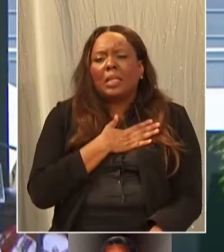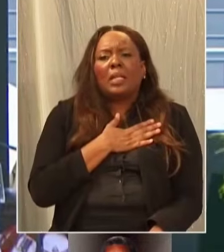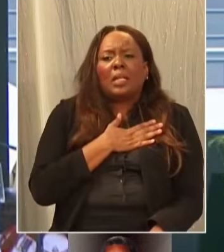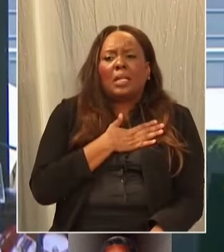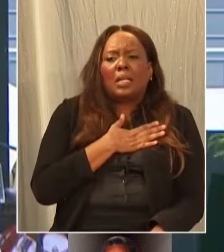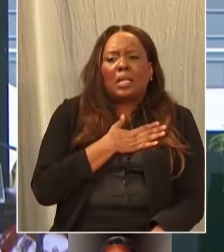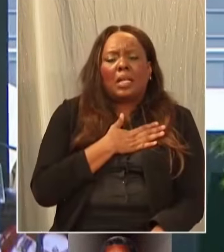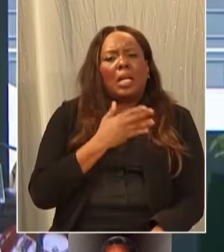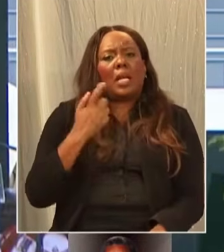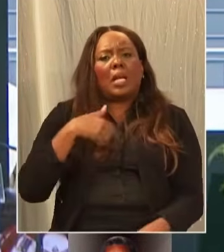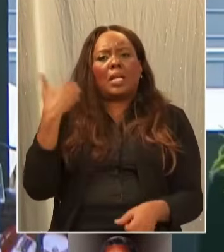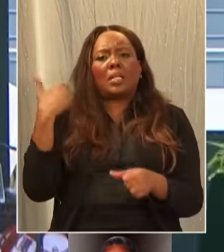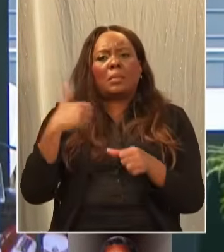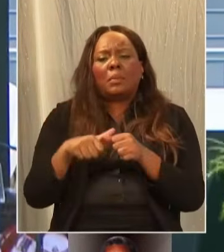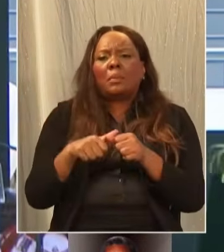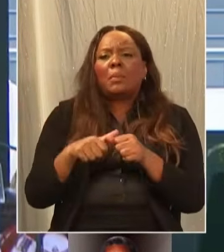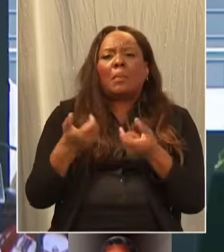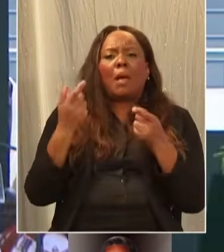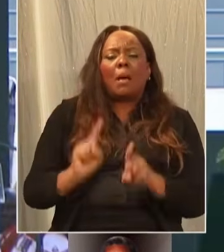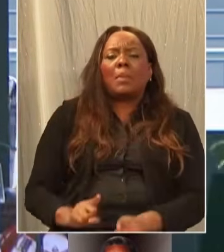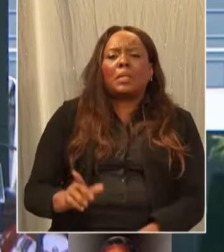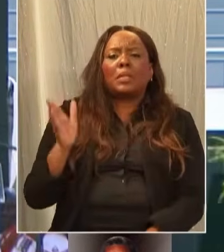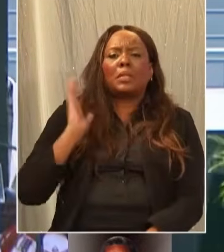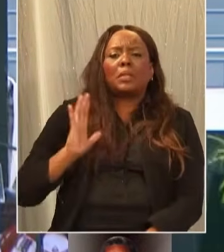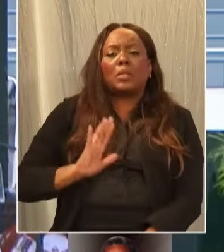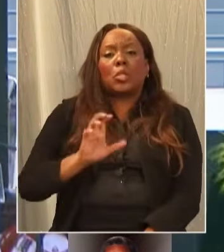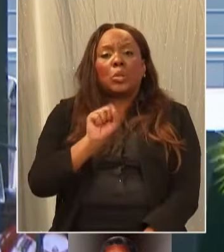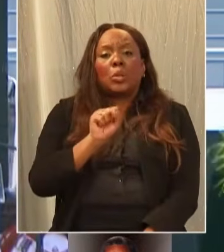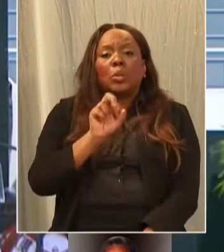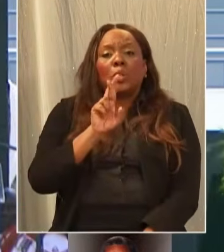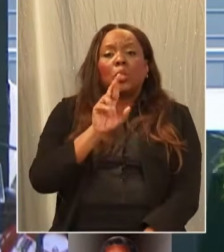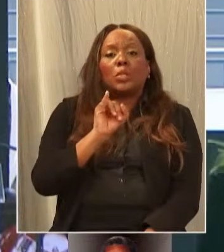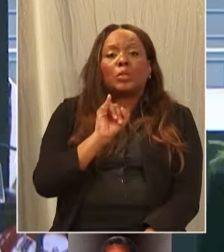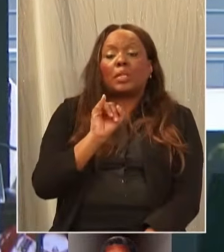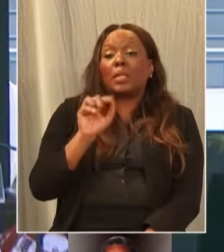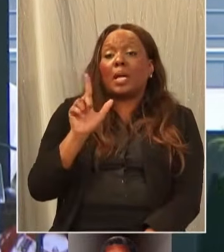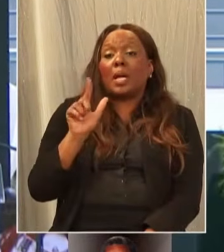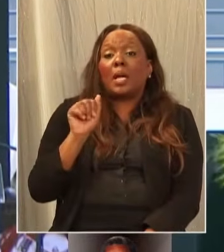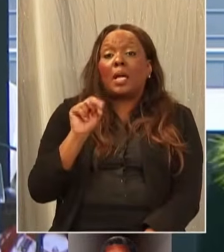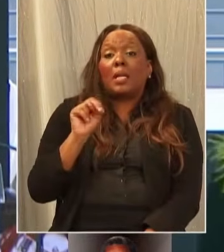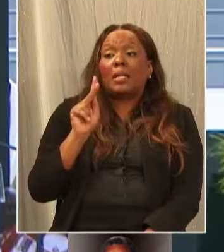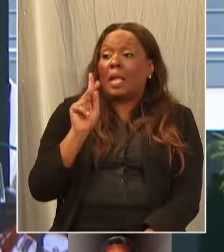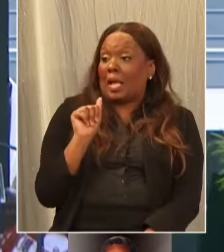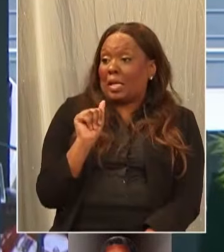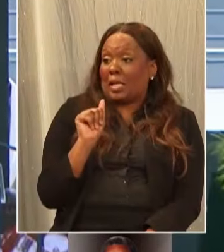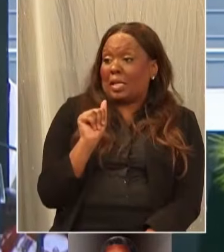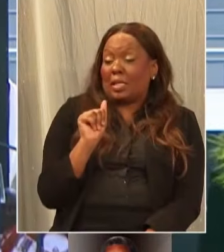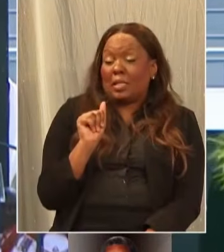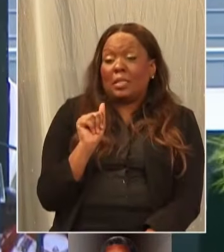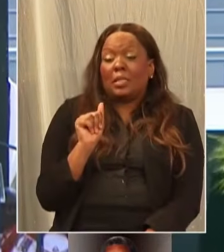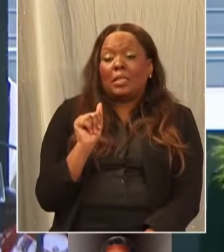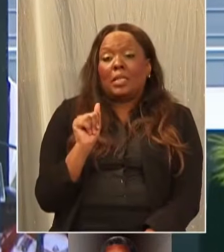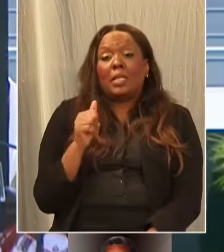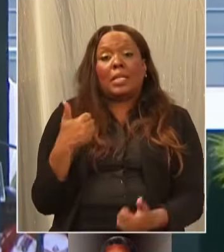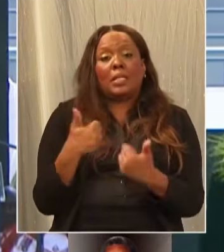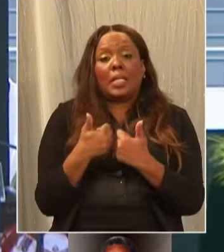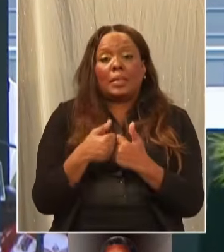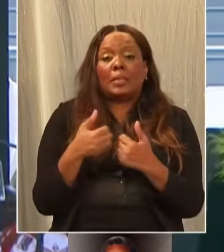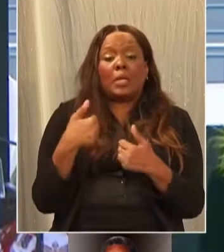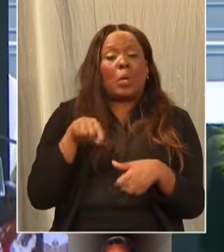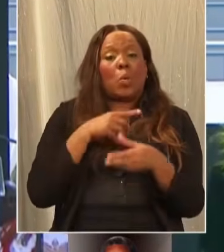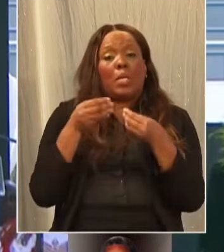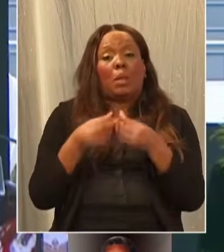Indies performance in Sri Lanka. Today, I believe we can honor Sir Garfield Sobers in ways